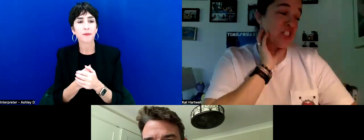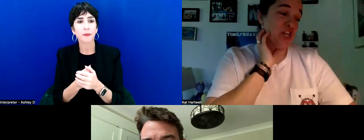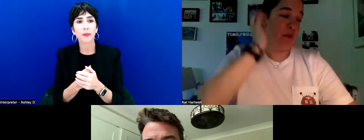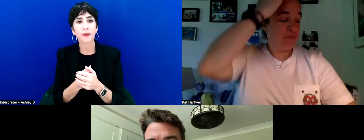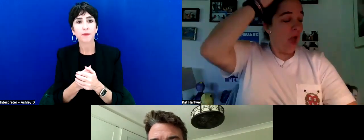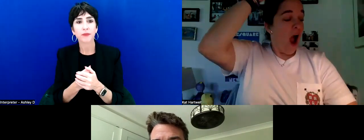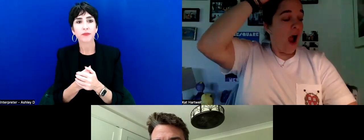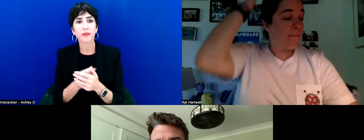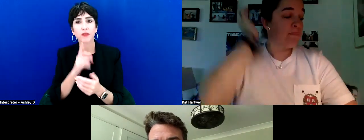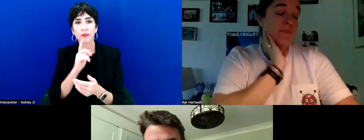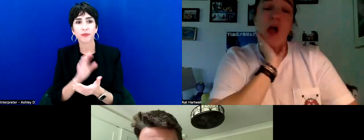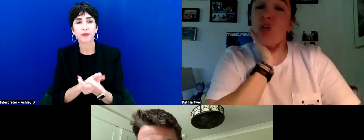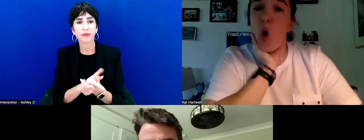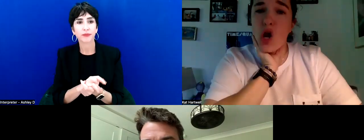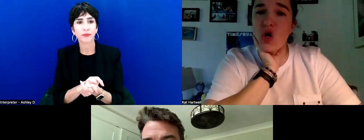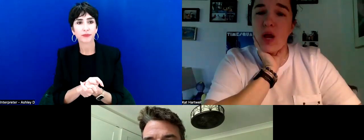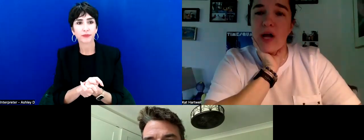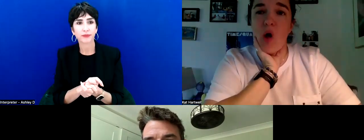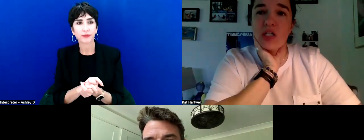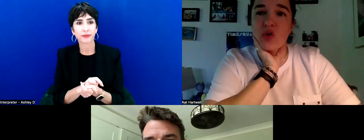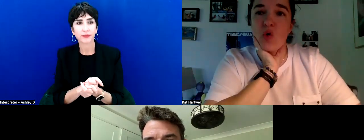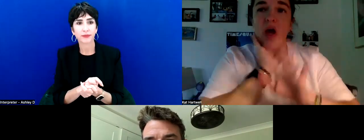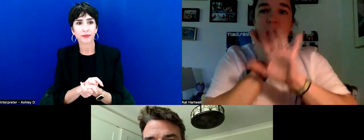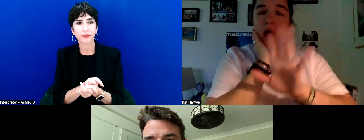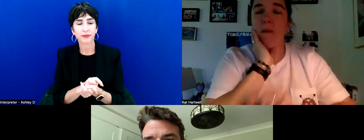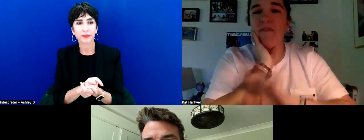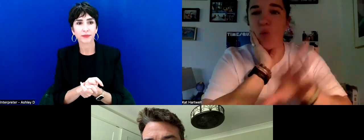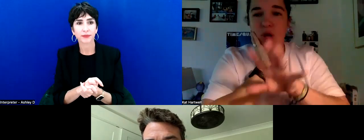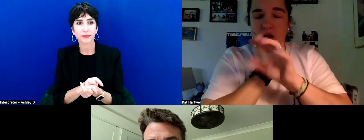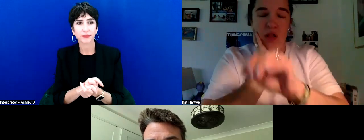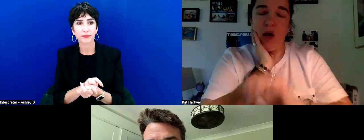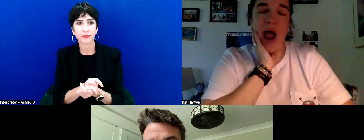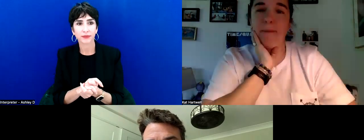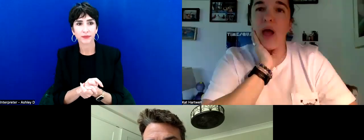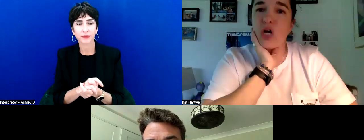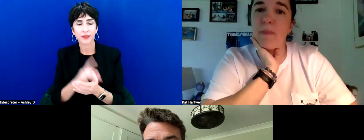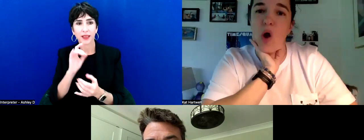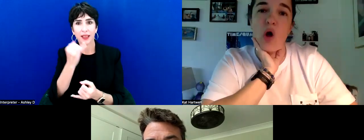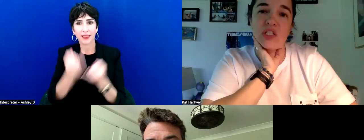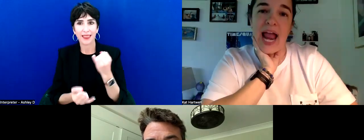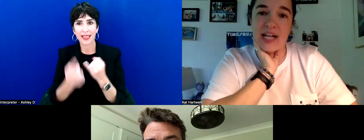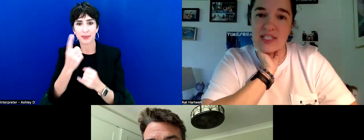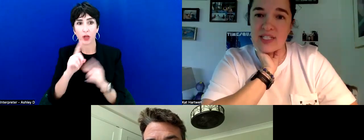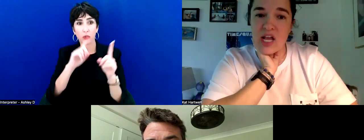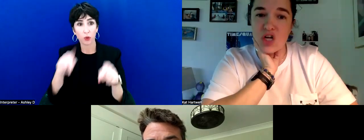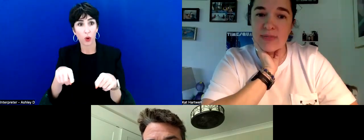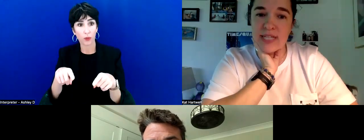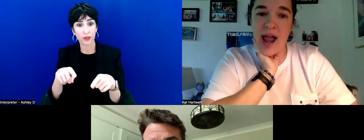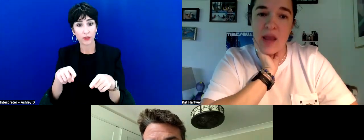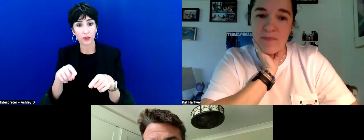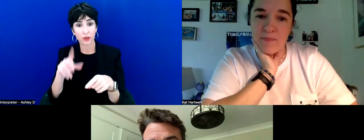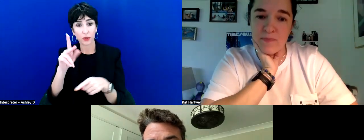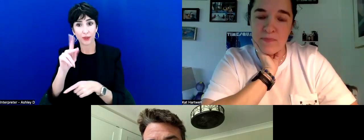Yeah, for sure. So are you gonna be going to, before we wrap it up, you're gonna be going to Kansas City